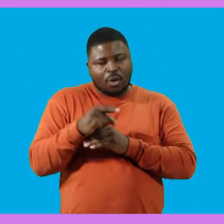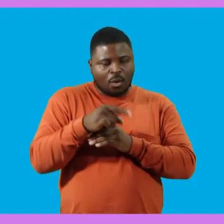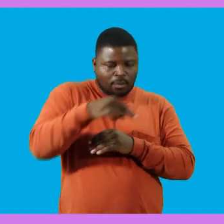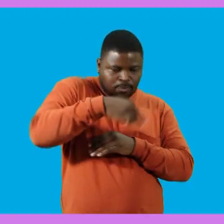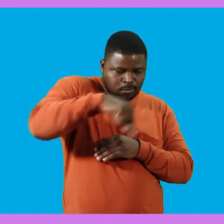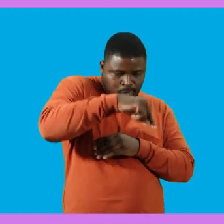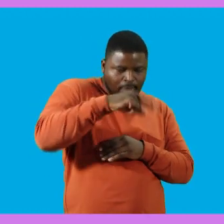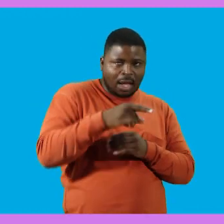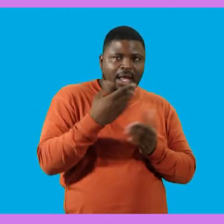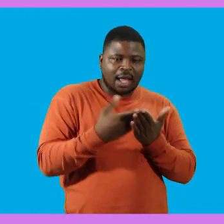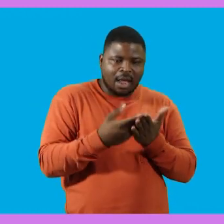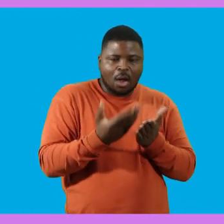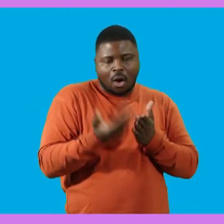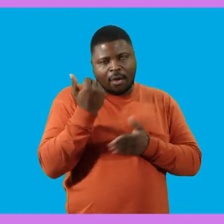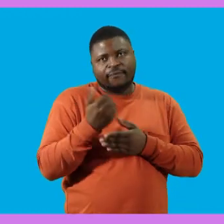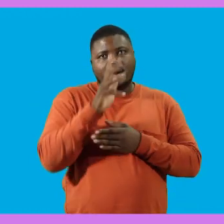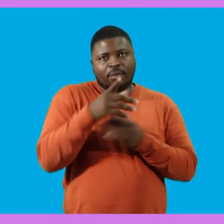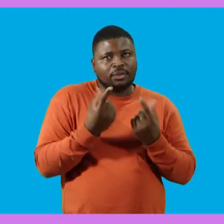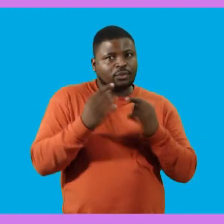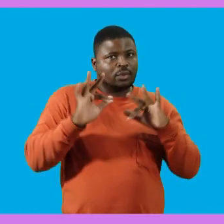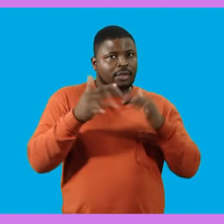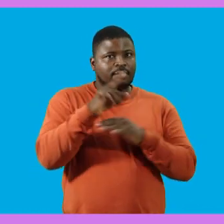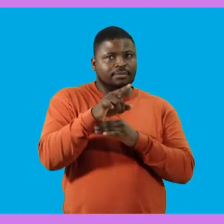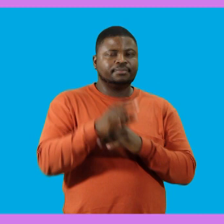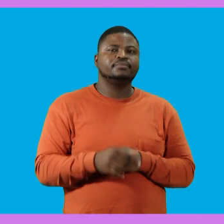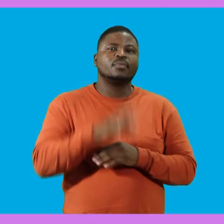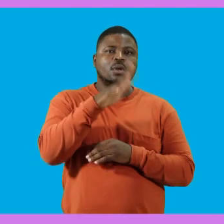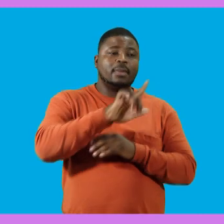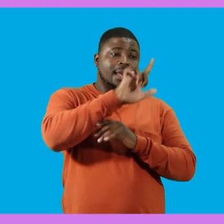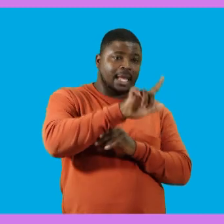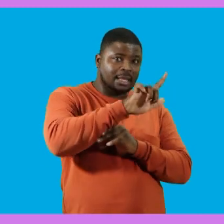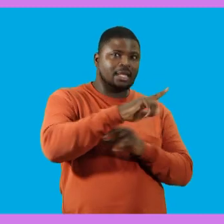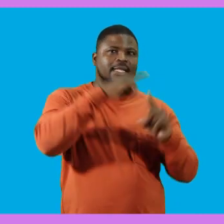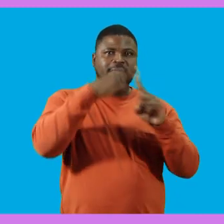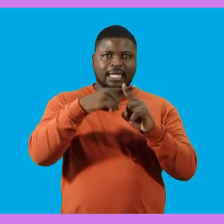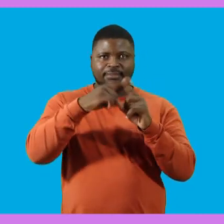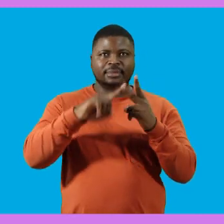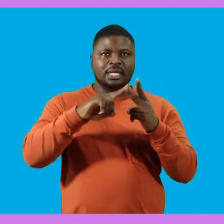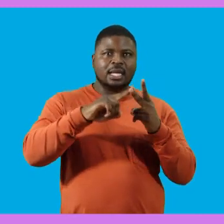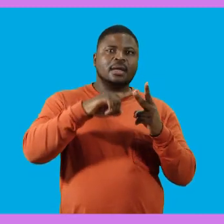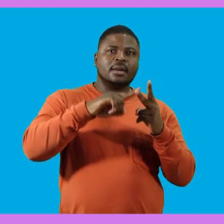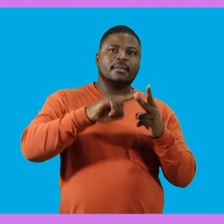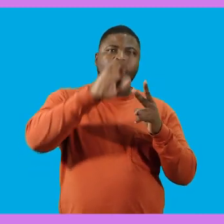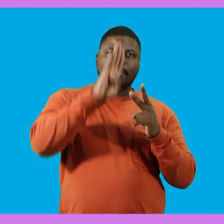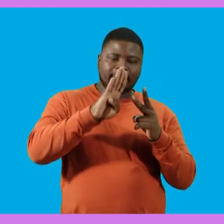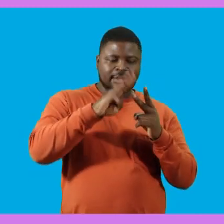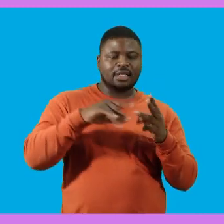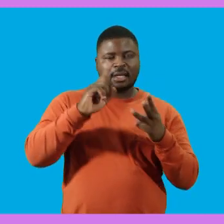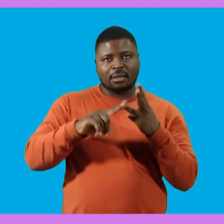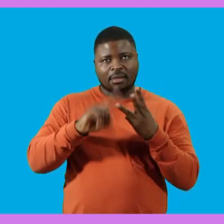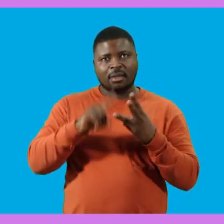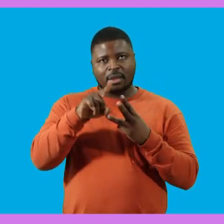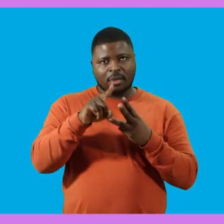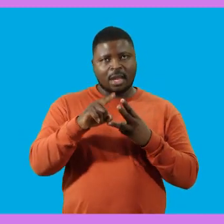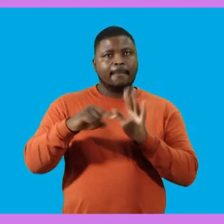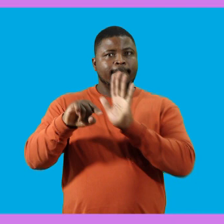well. So it's going to be length times width minus the